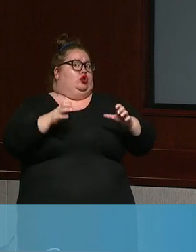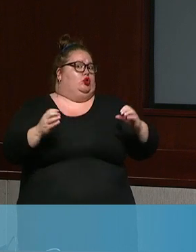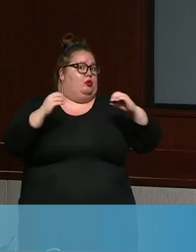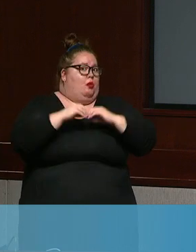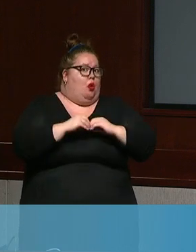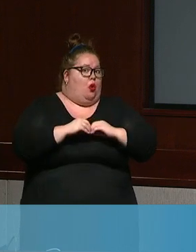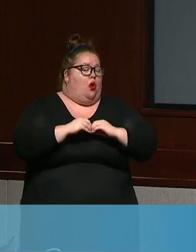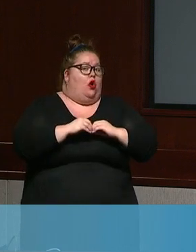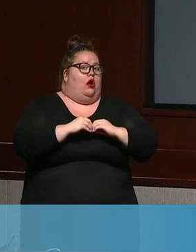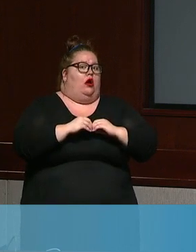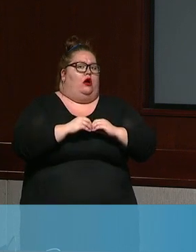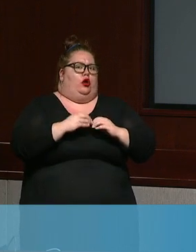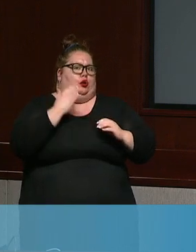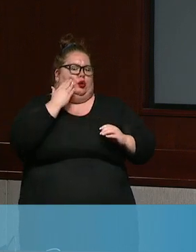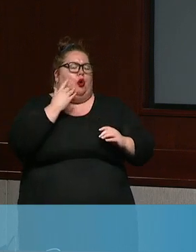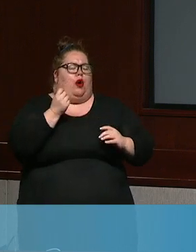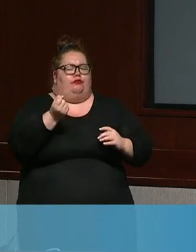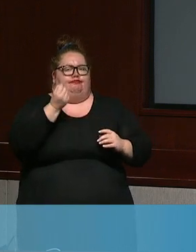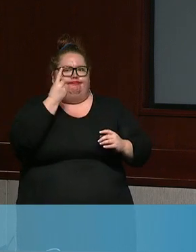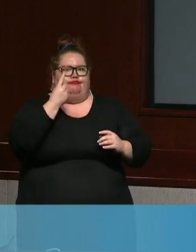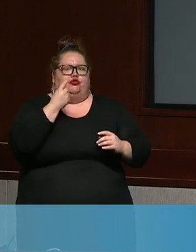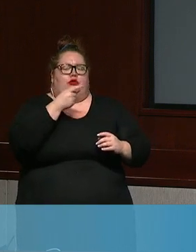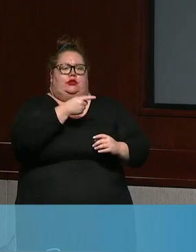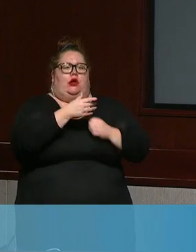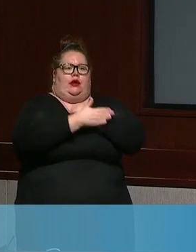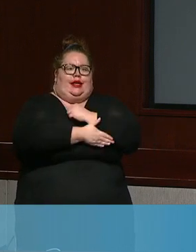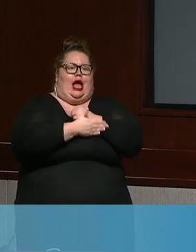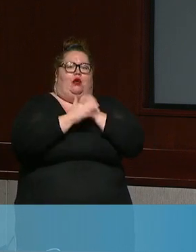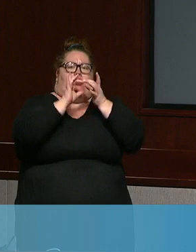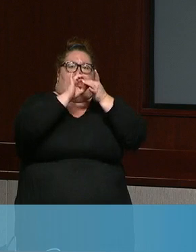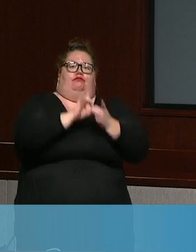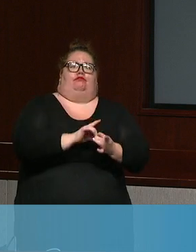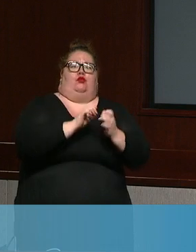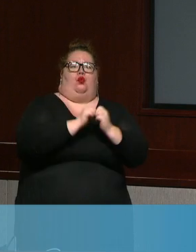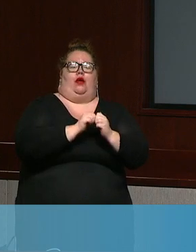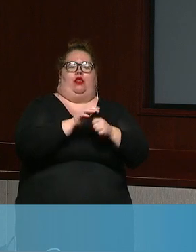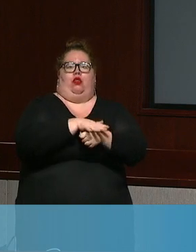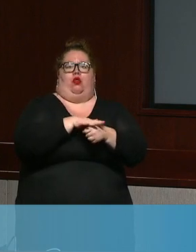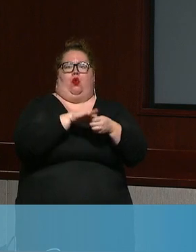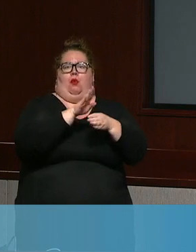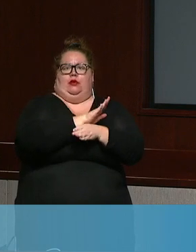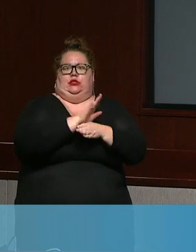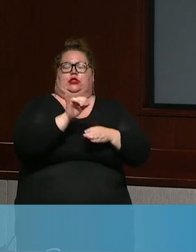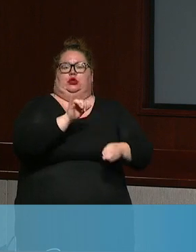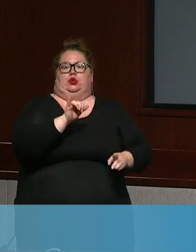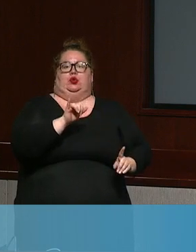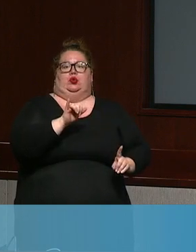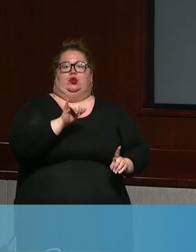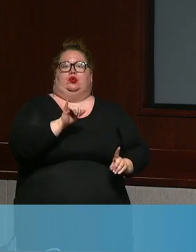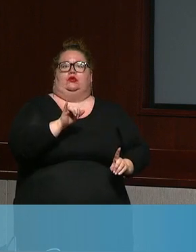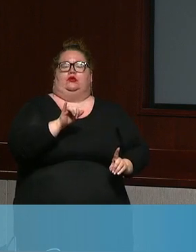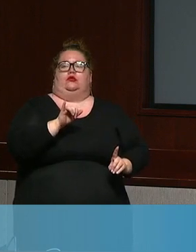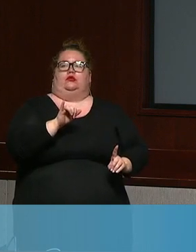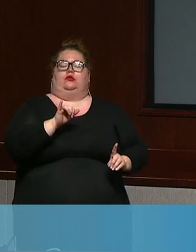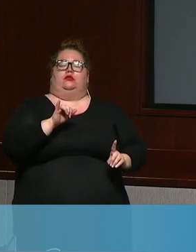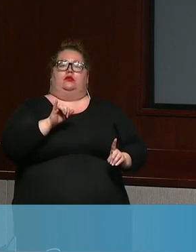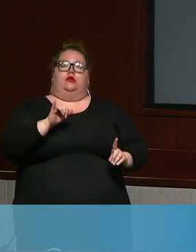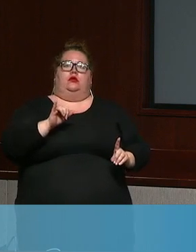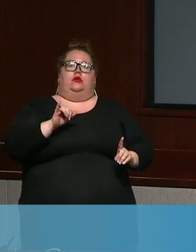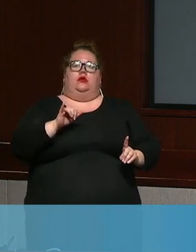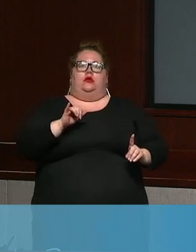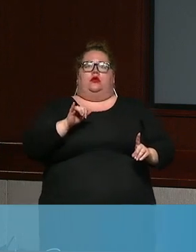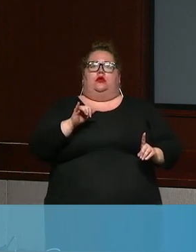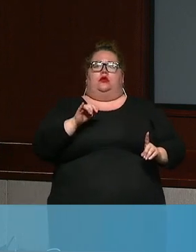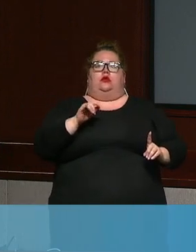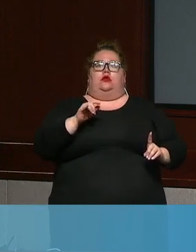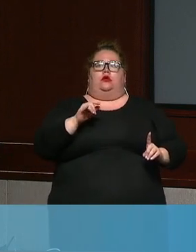has tethers on local businesses. And I know the sheriff has said he's not interested in being the mask police, but we're number